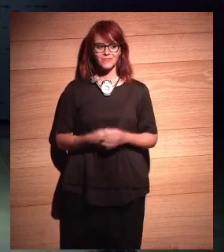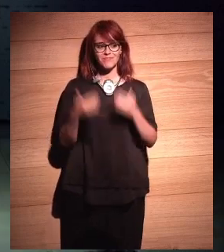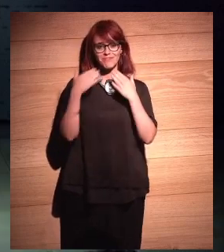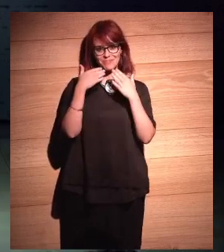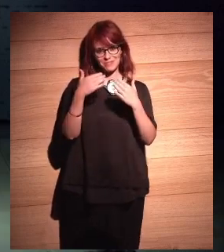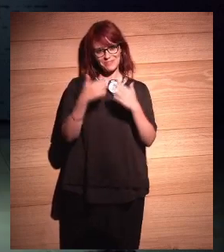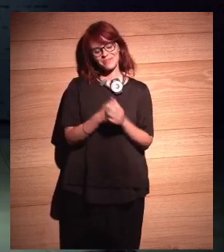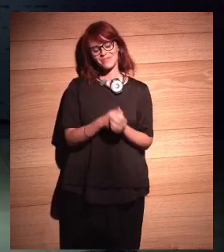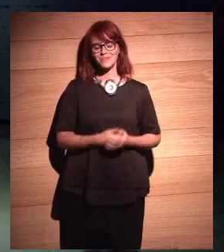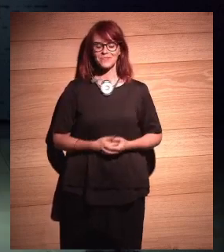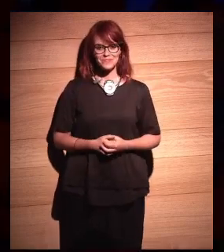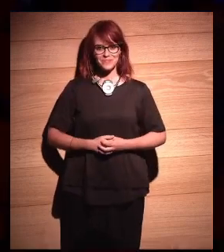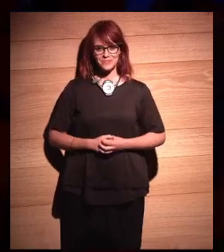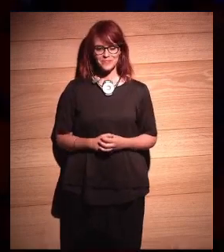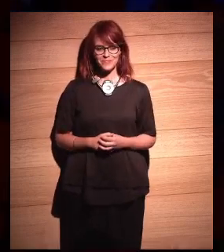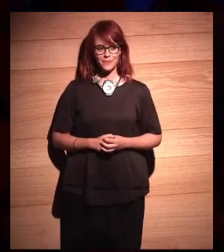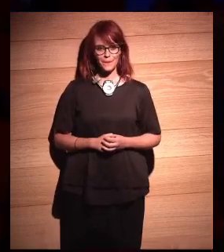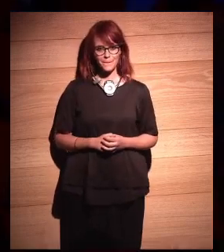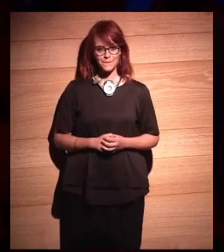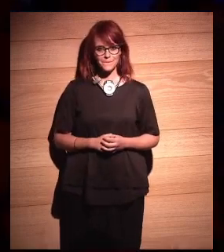Thank you.